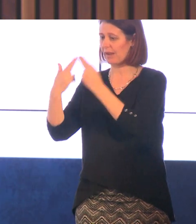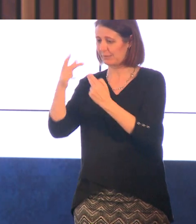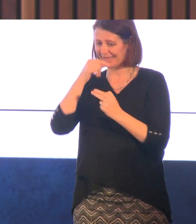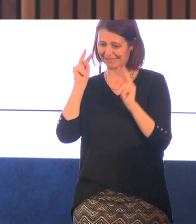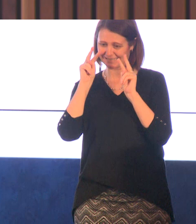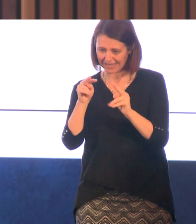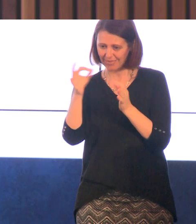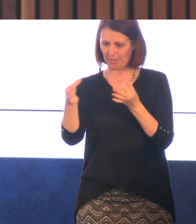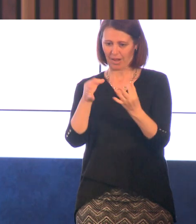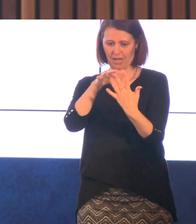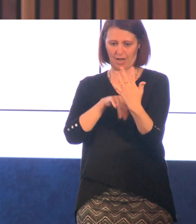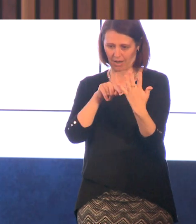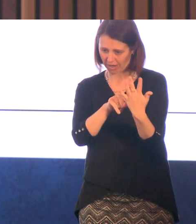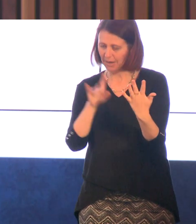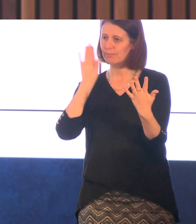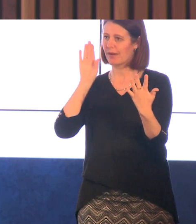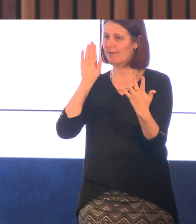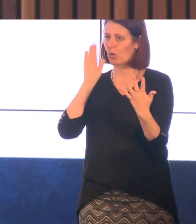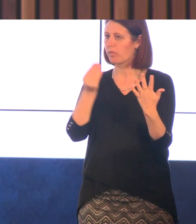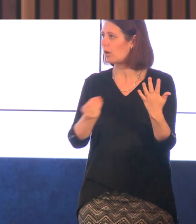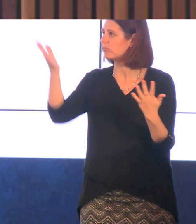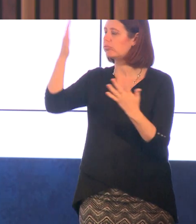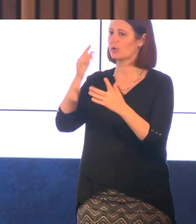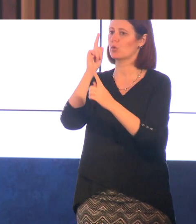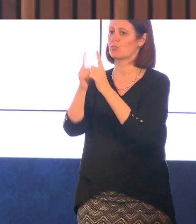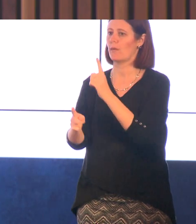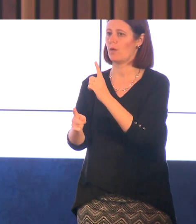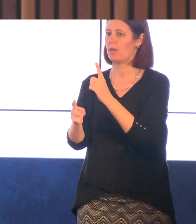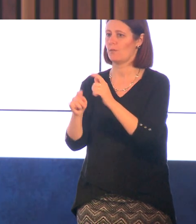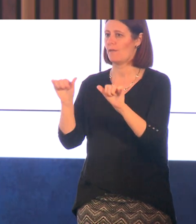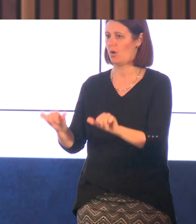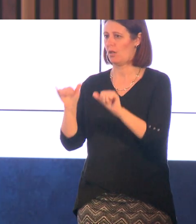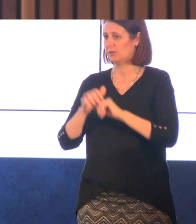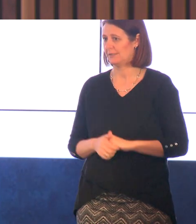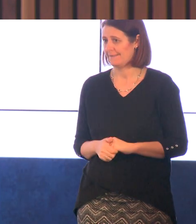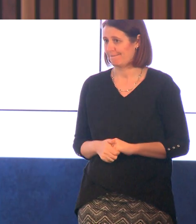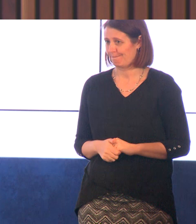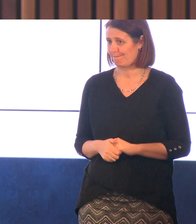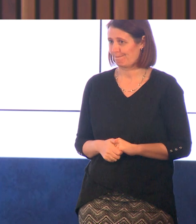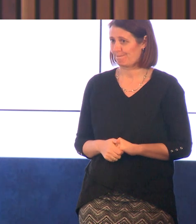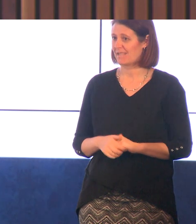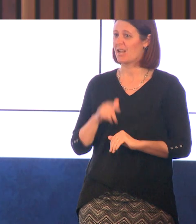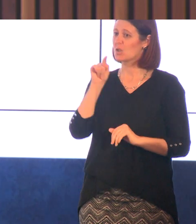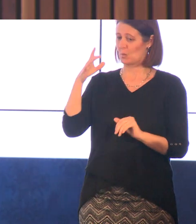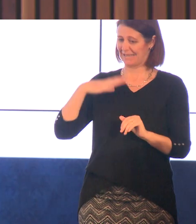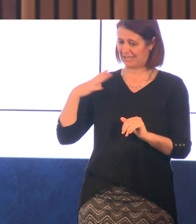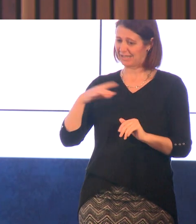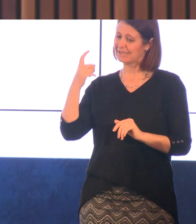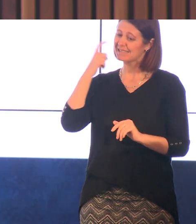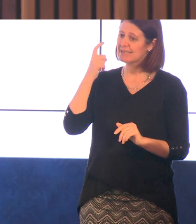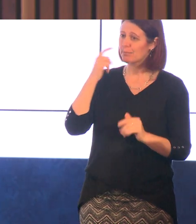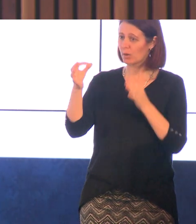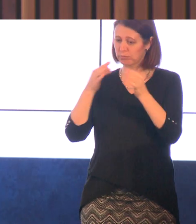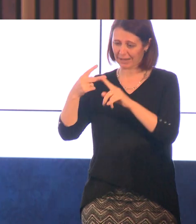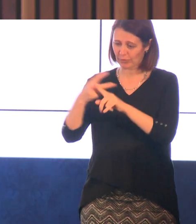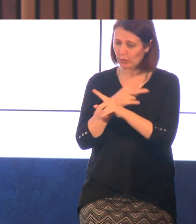their plans before they are sent for approval and finalised. We need a system that enables simple plan reviews to